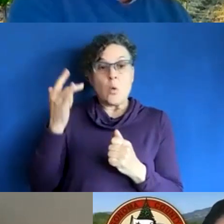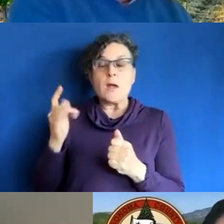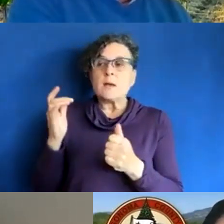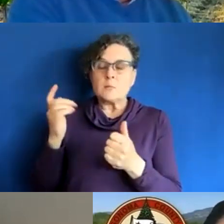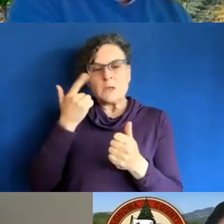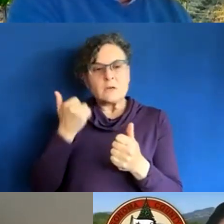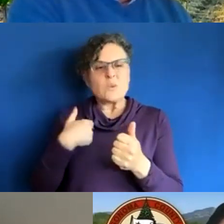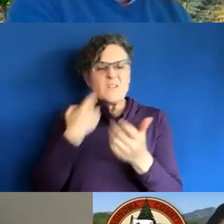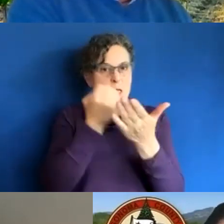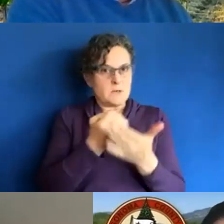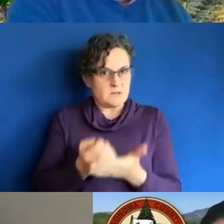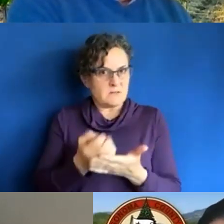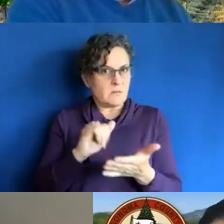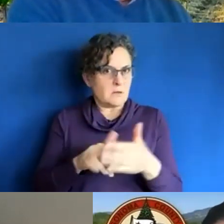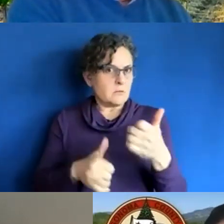practices to be the most effective.